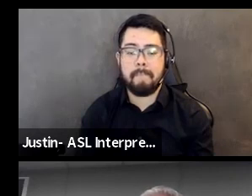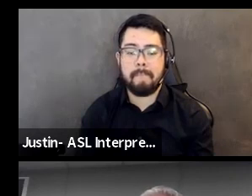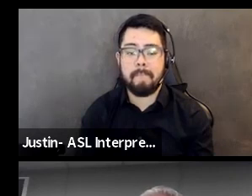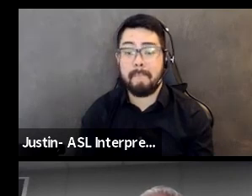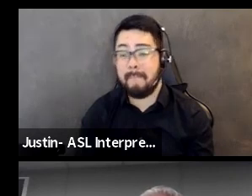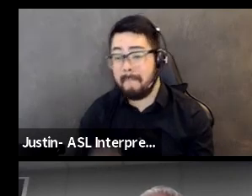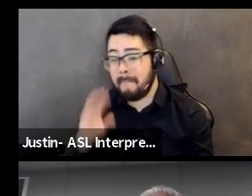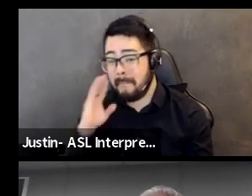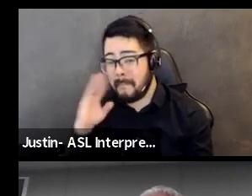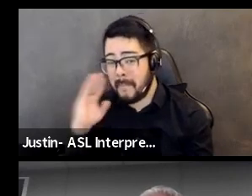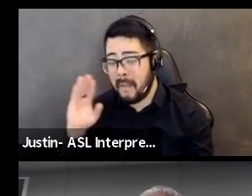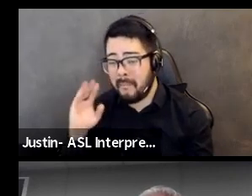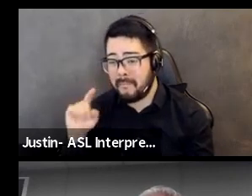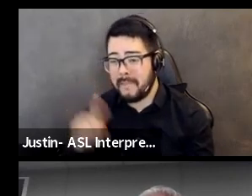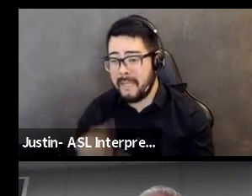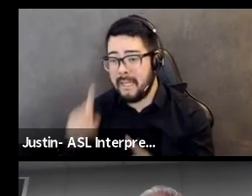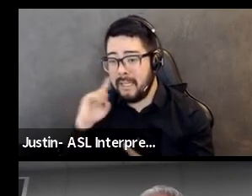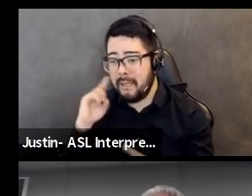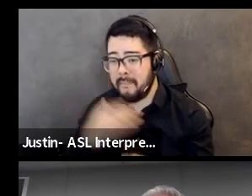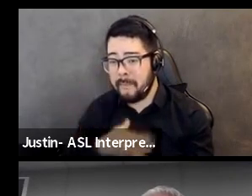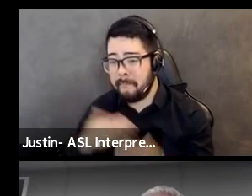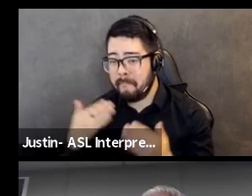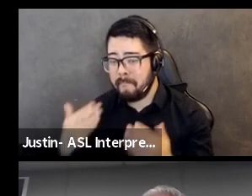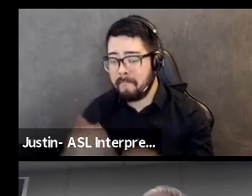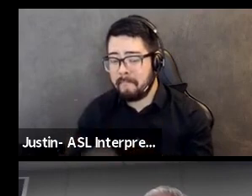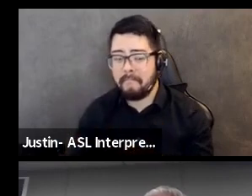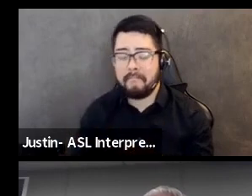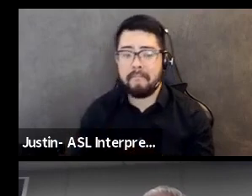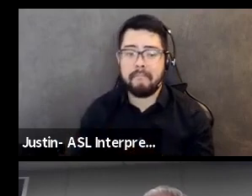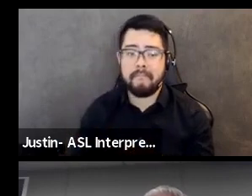miss garcia please unmute so you can proceed